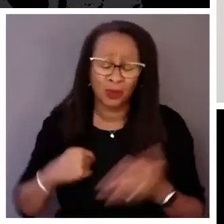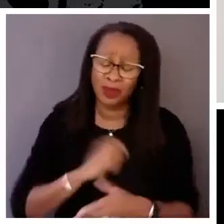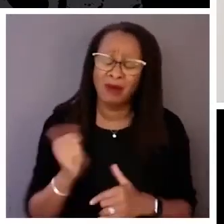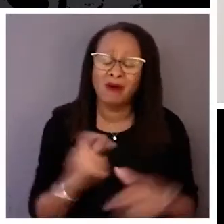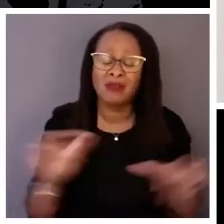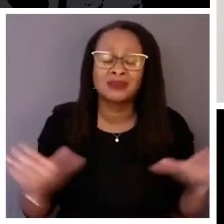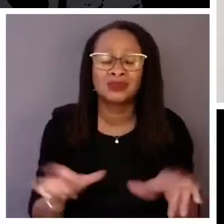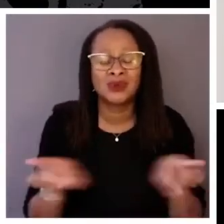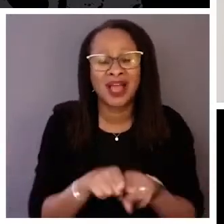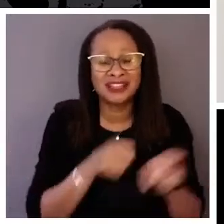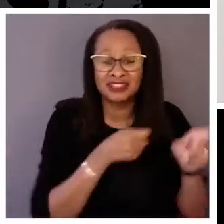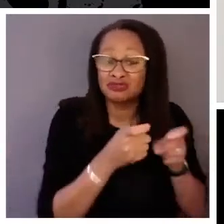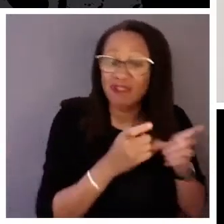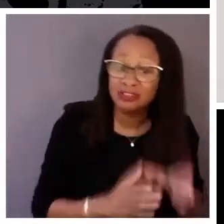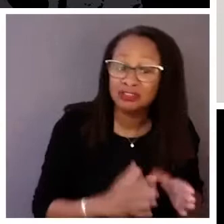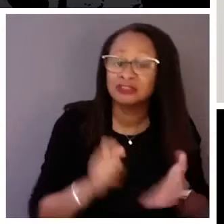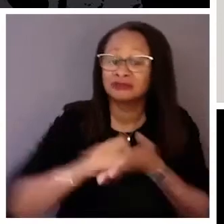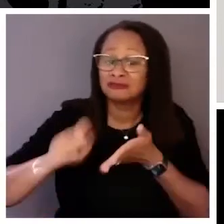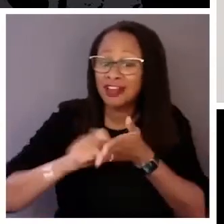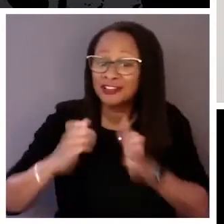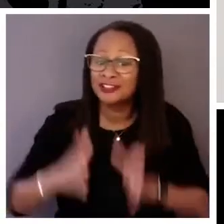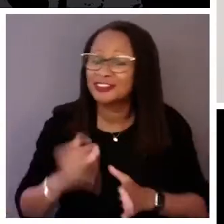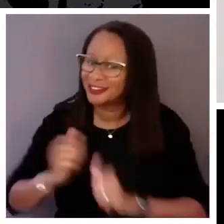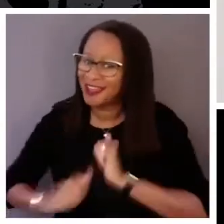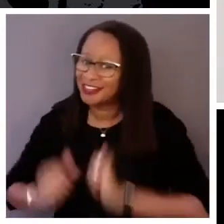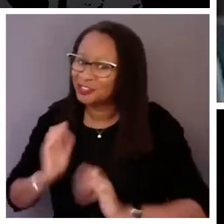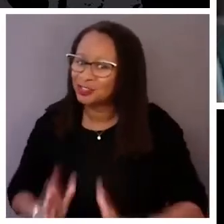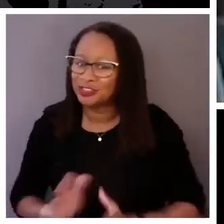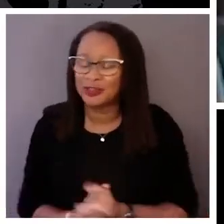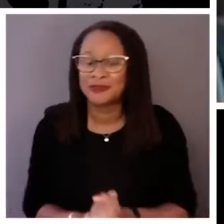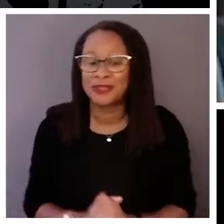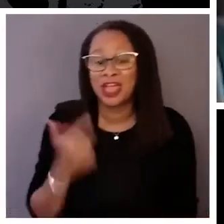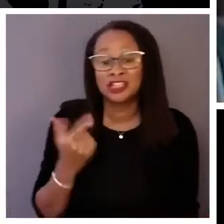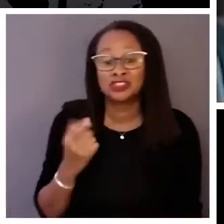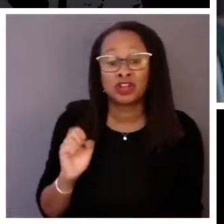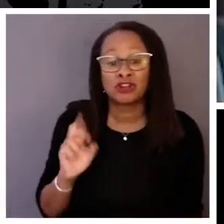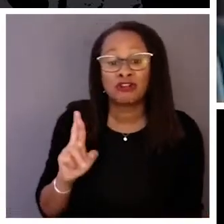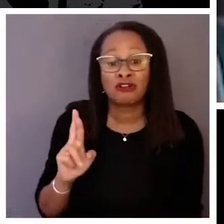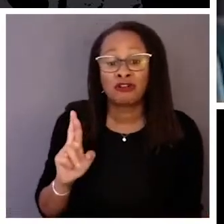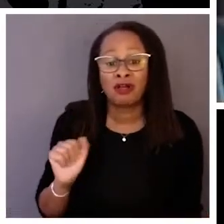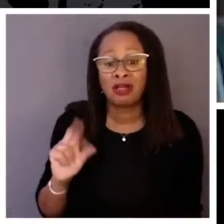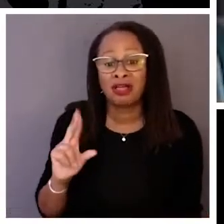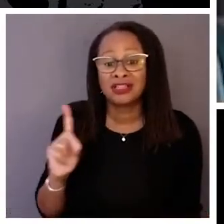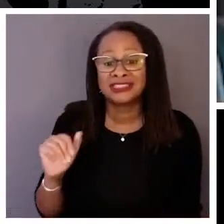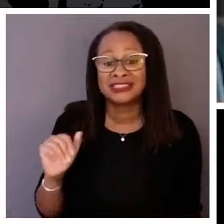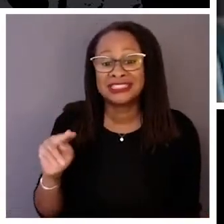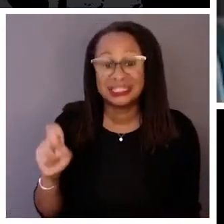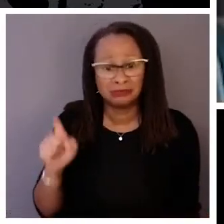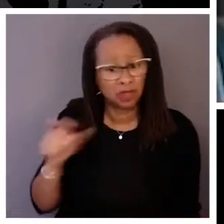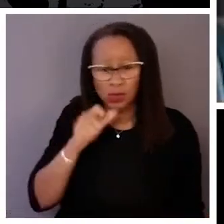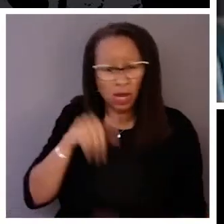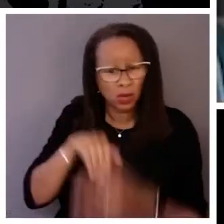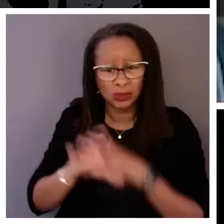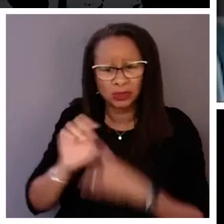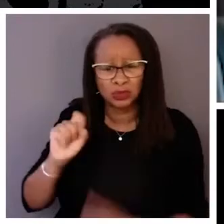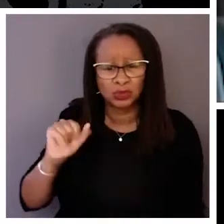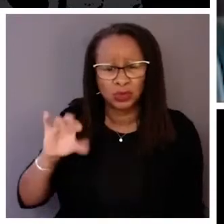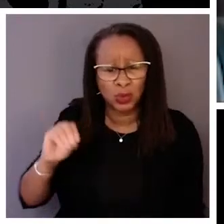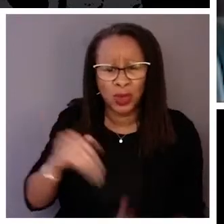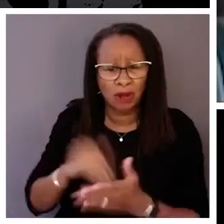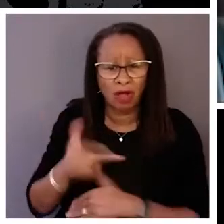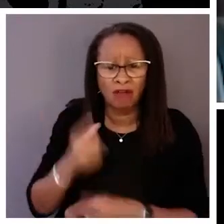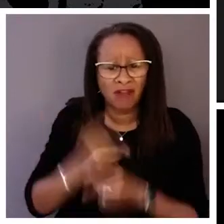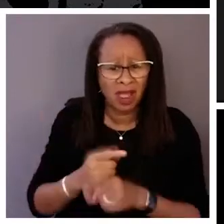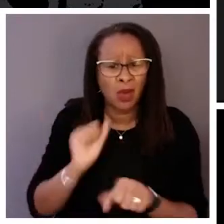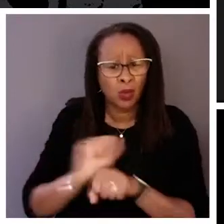all do as directors, writers, actors. And Geraldine, you weren't going into the studio at all, right? You weren't working it from